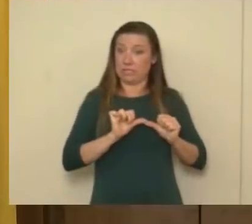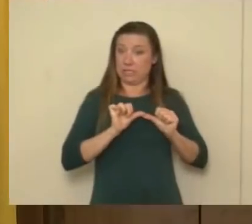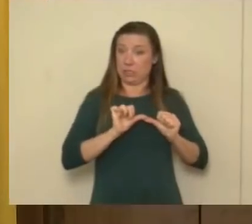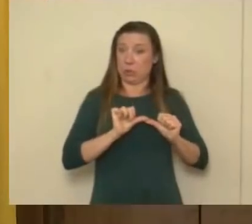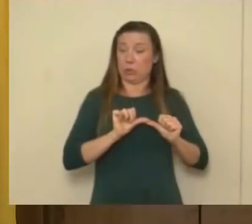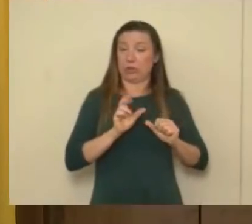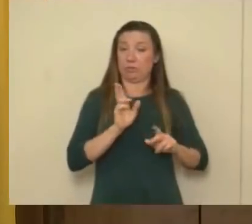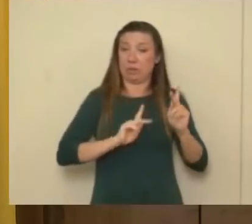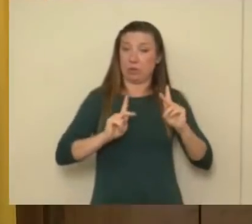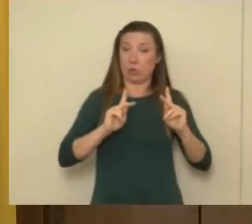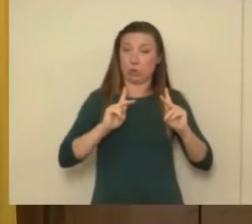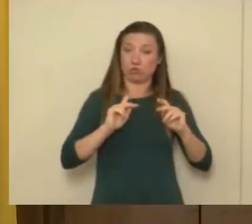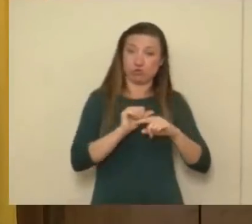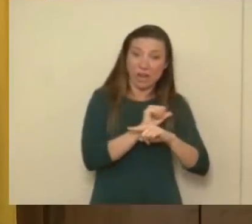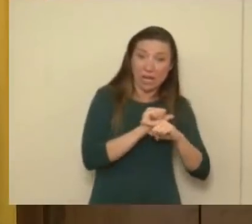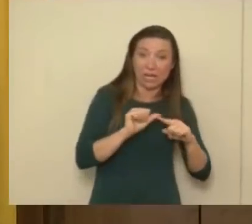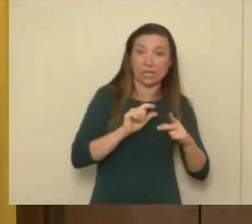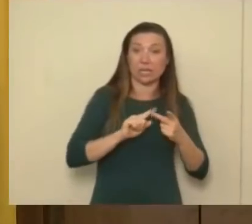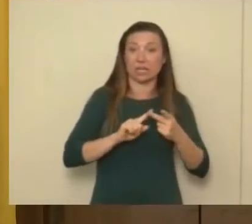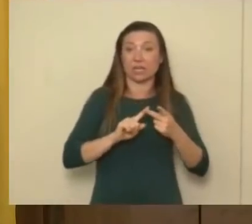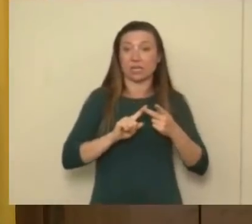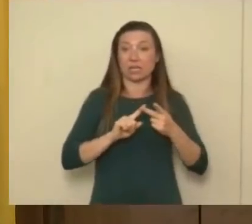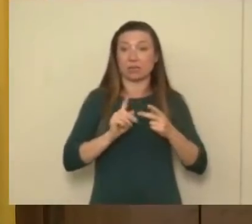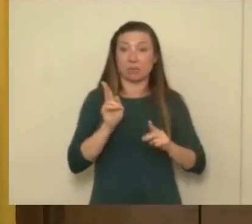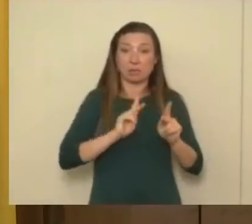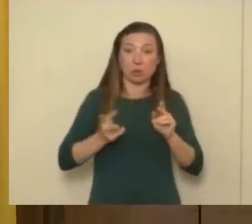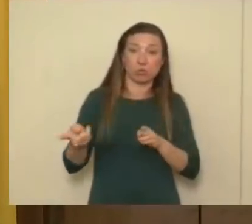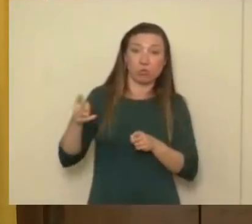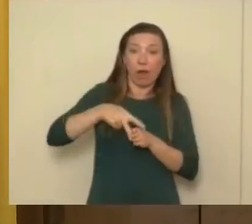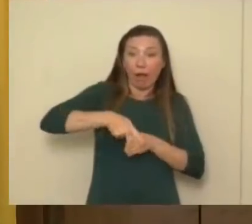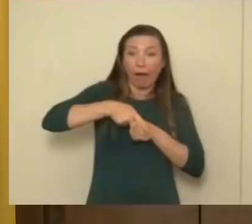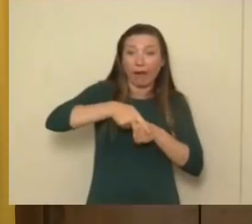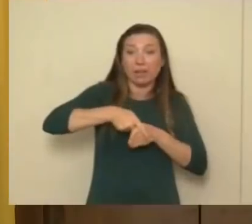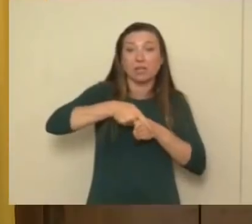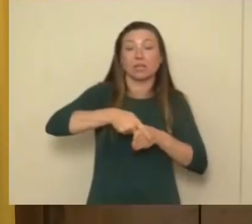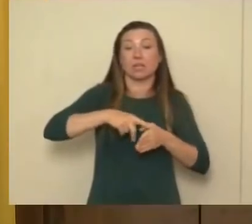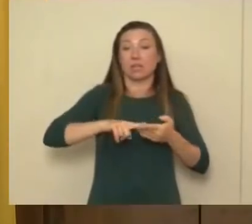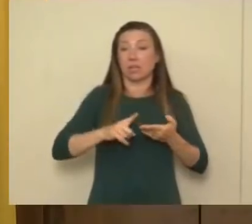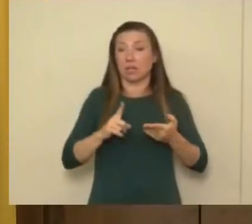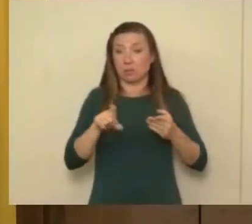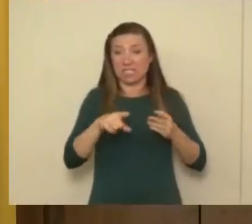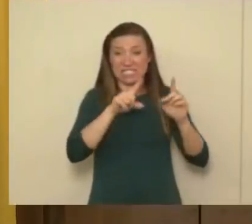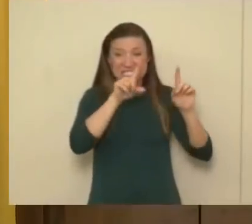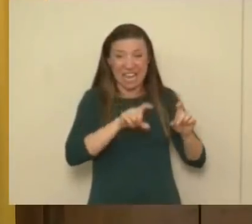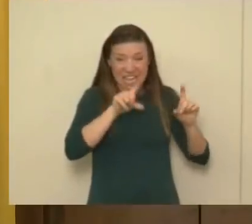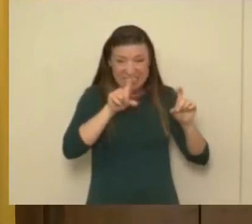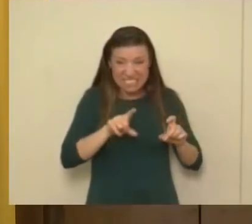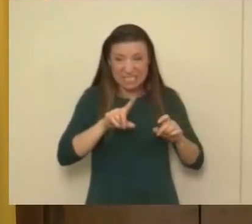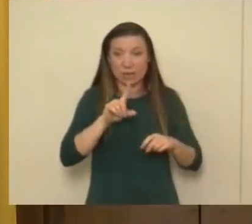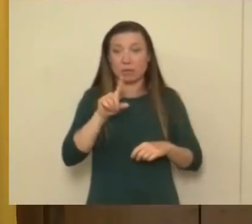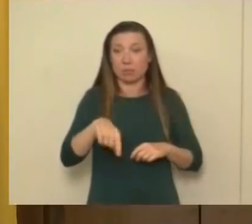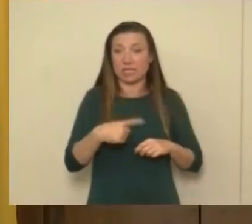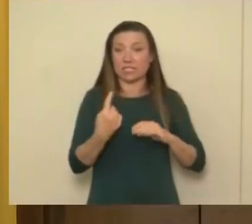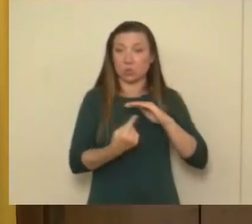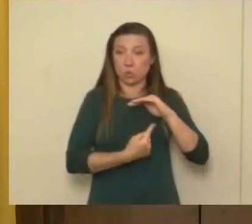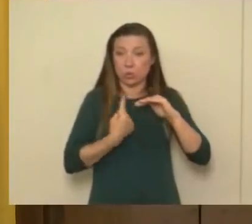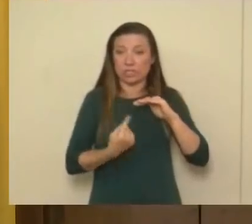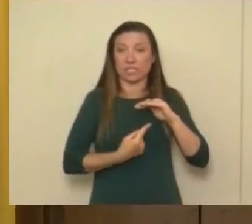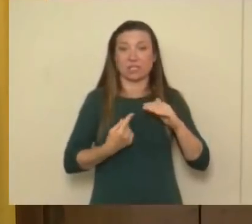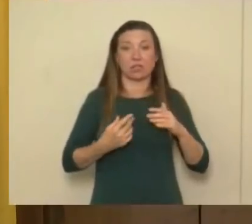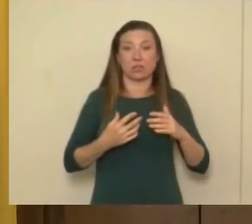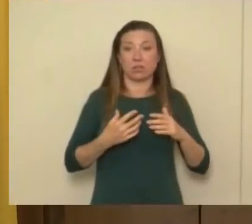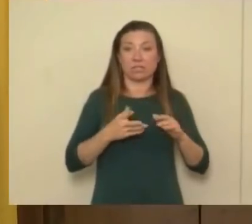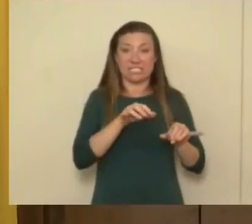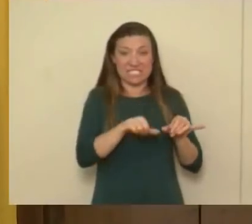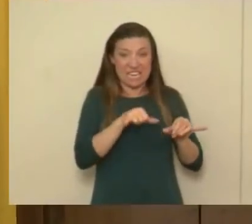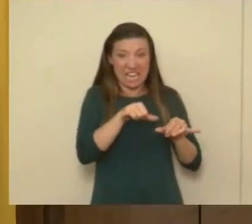and jockeys tested have to be quarantined in the area in which they are. We don't want them moving around, and we don't